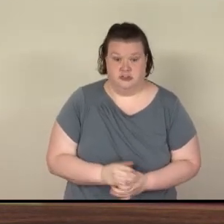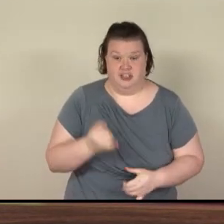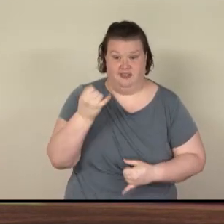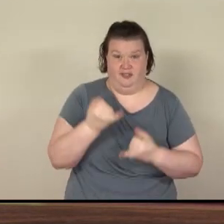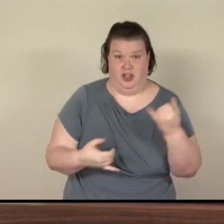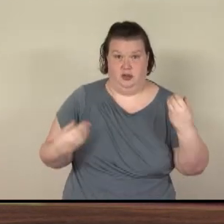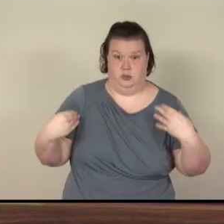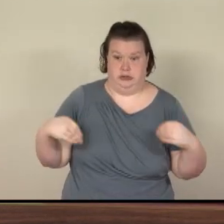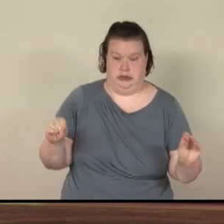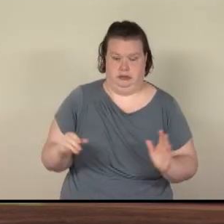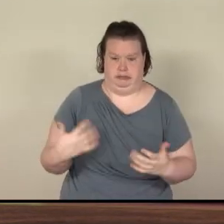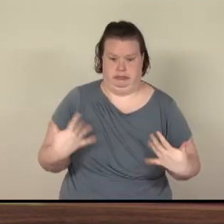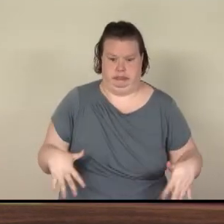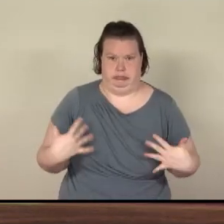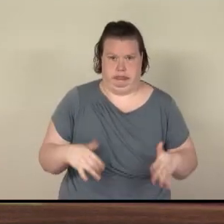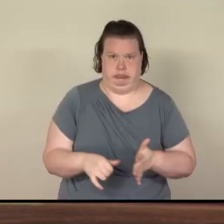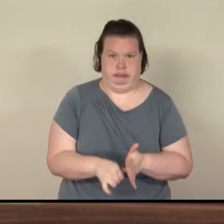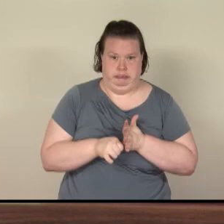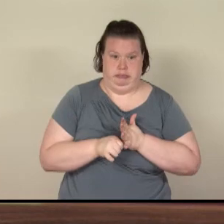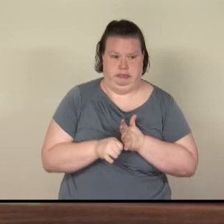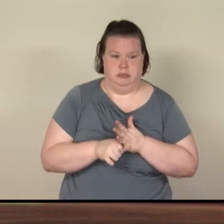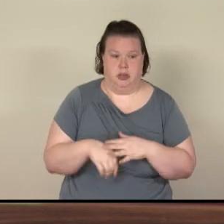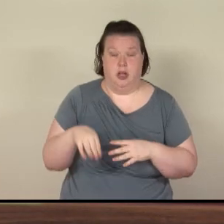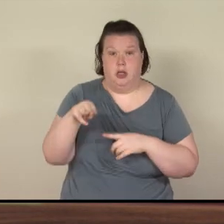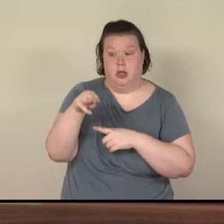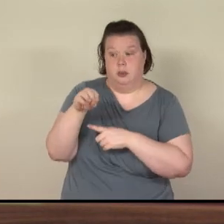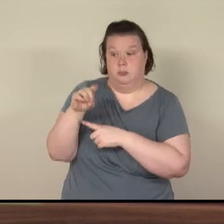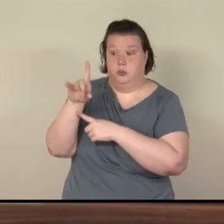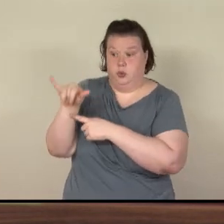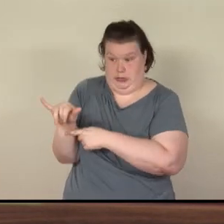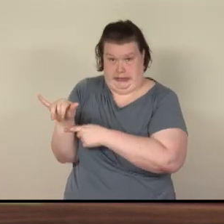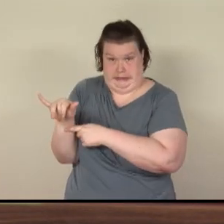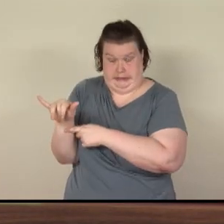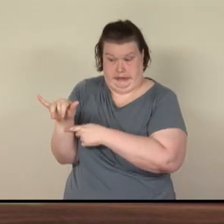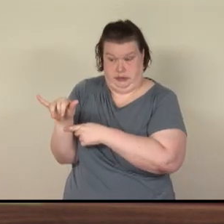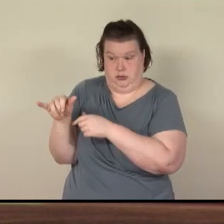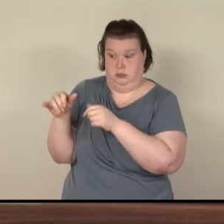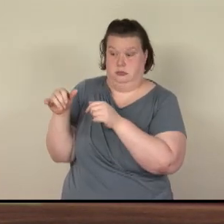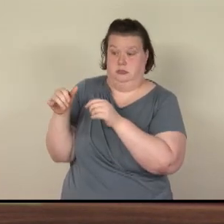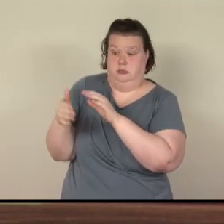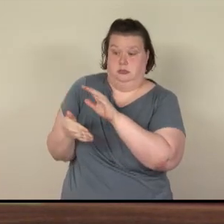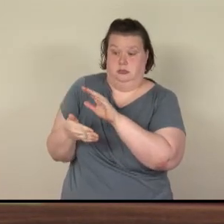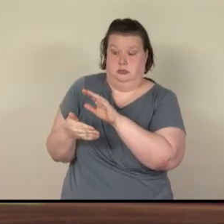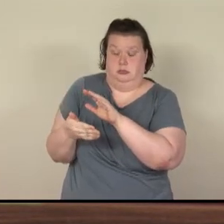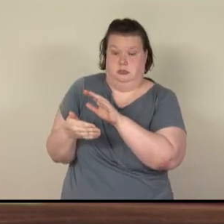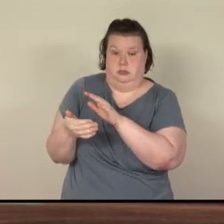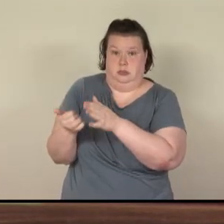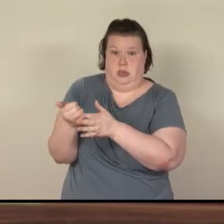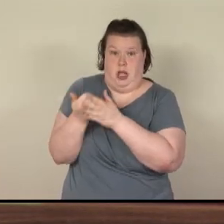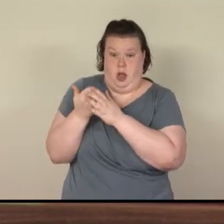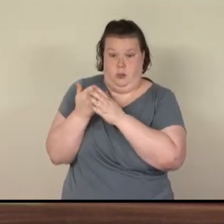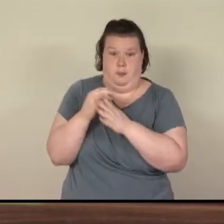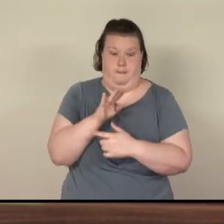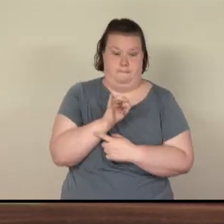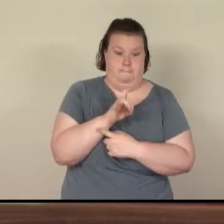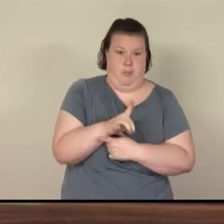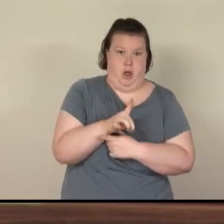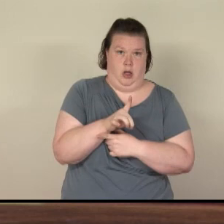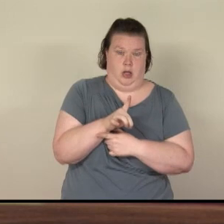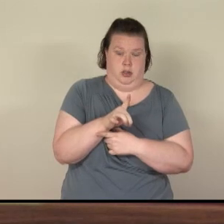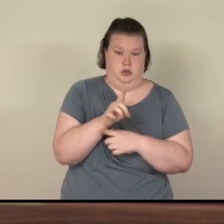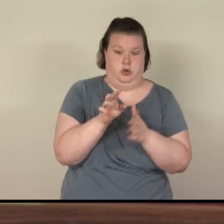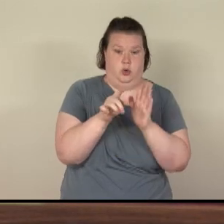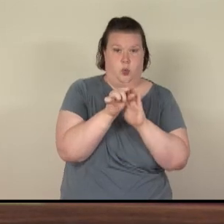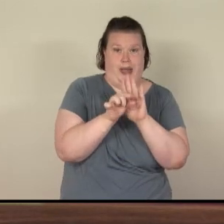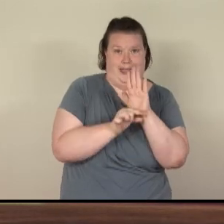sale, and that was bolstered by Moody's maintaining our district's good bond rating. And that rating reflects the district's